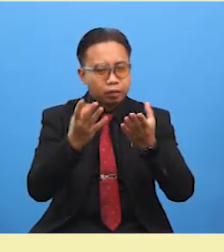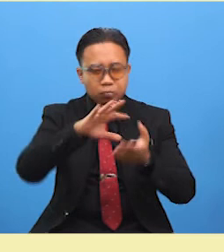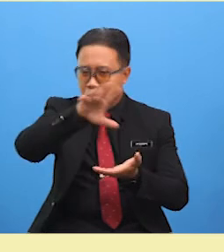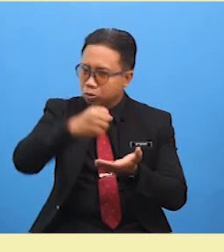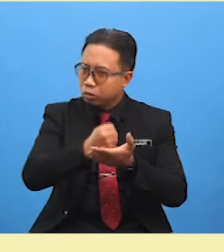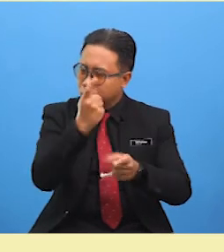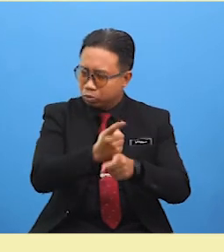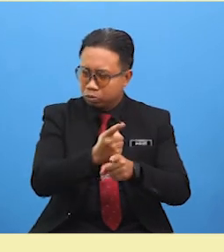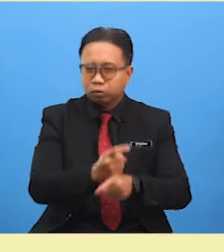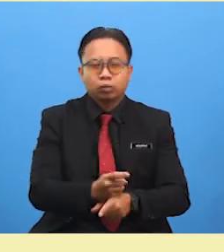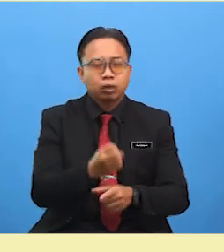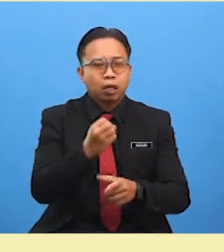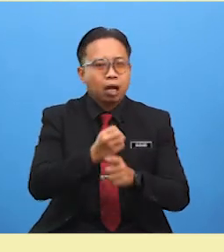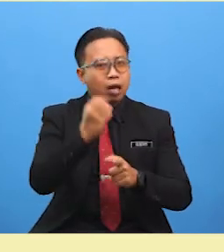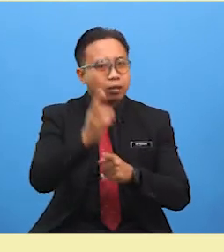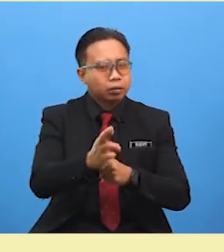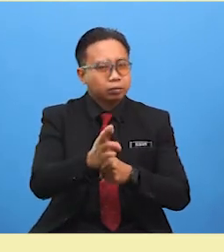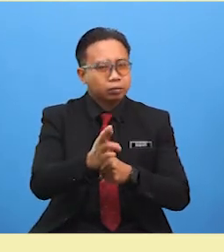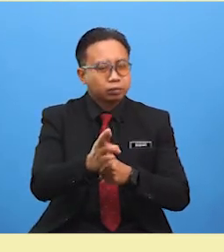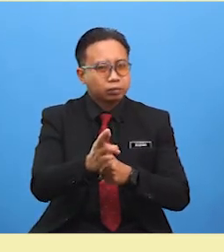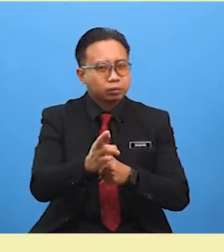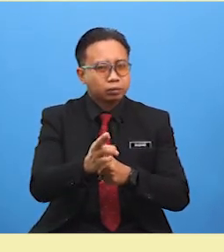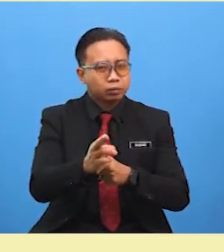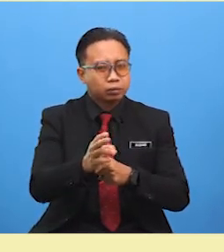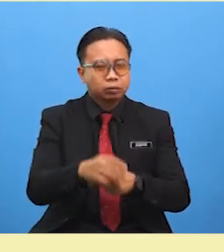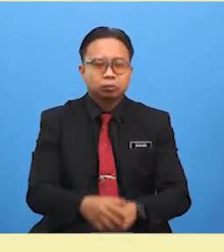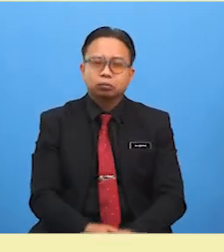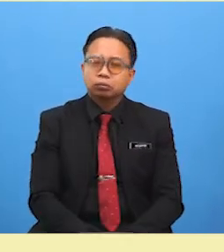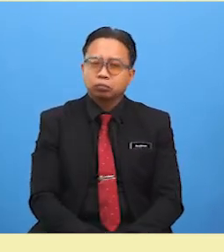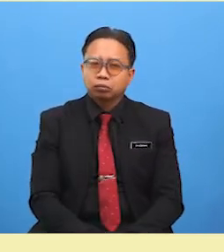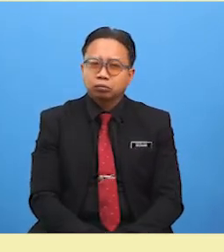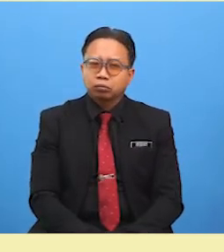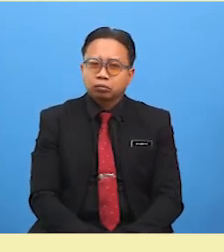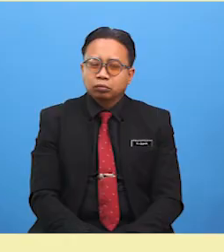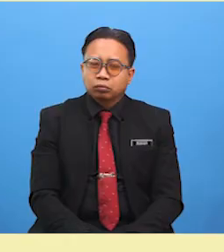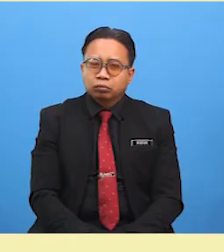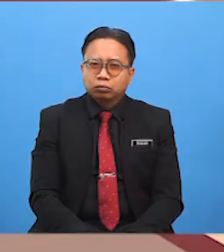right? Or why don't you ask yourself, how many did you get right?